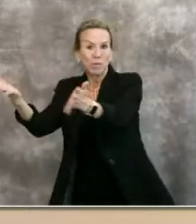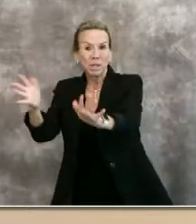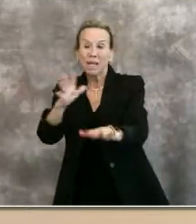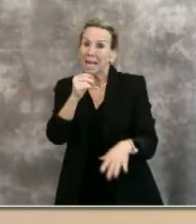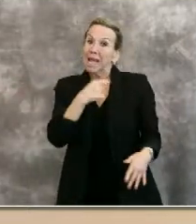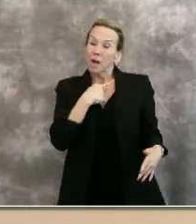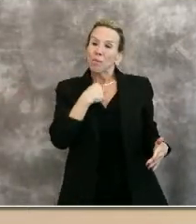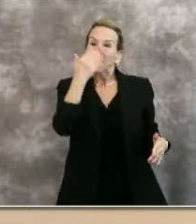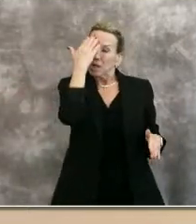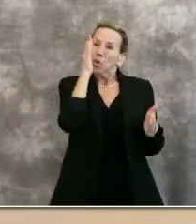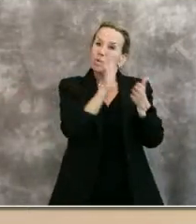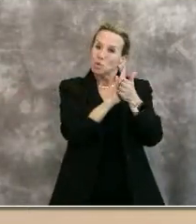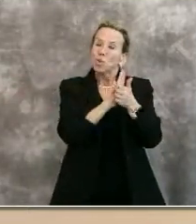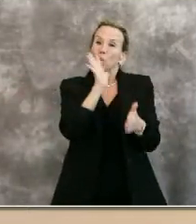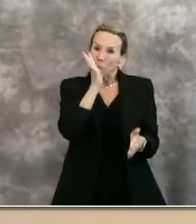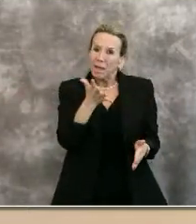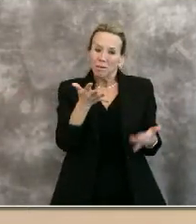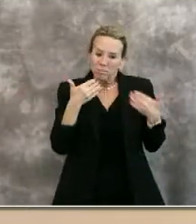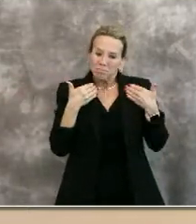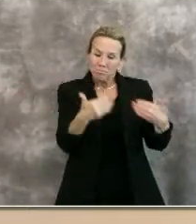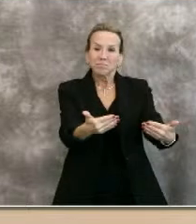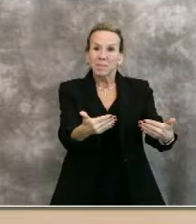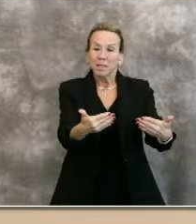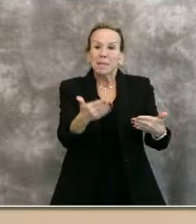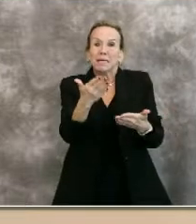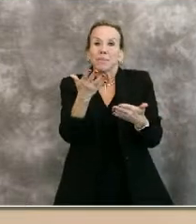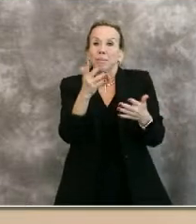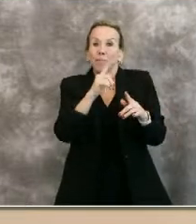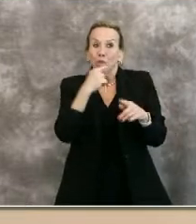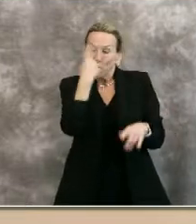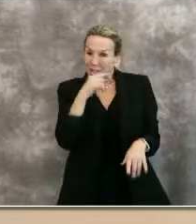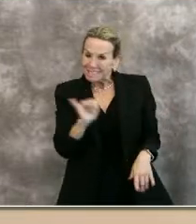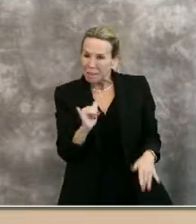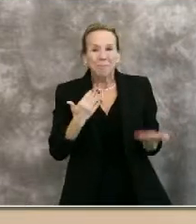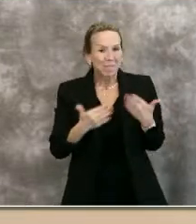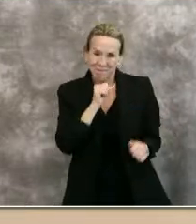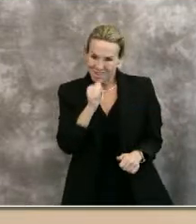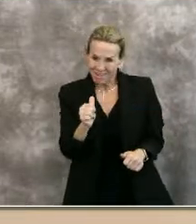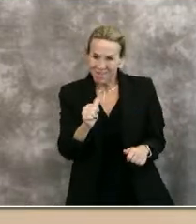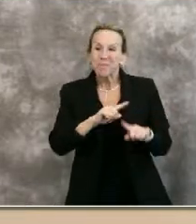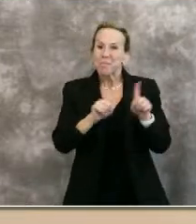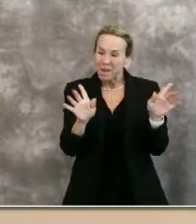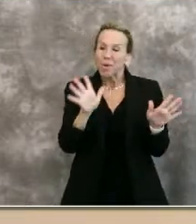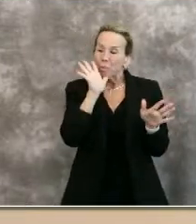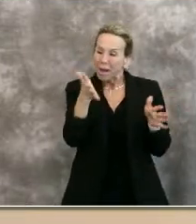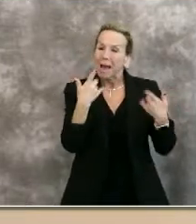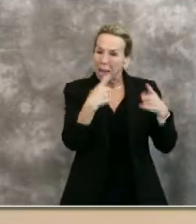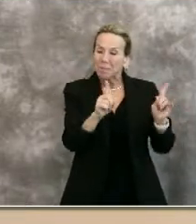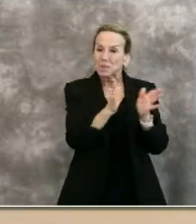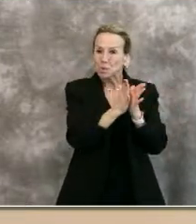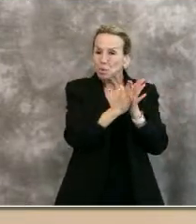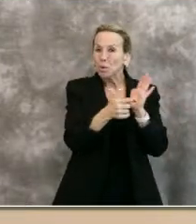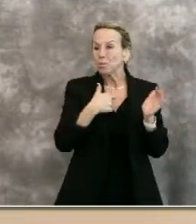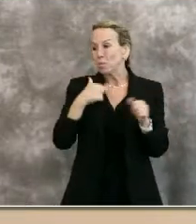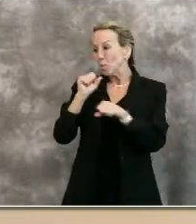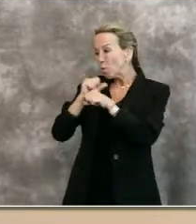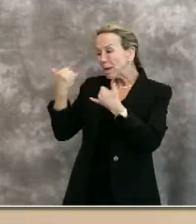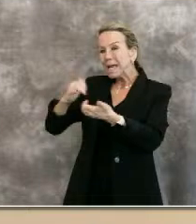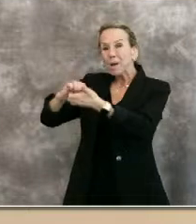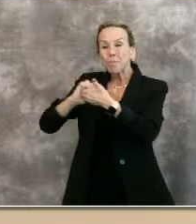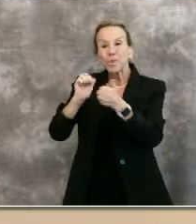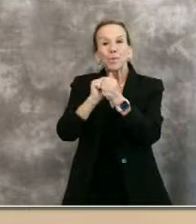come back in some form or fashion. And so we've been working very closely, my office has, with the school districts, with the county office,